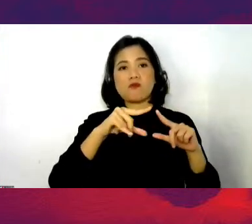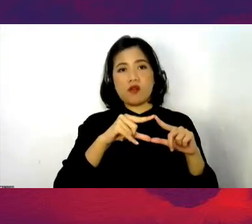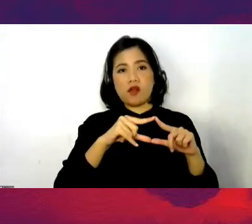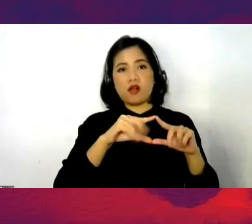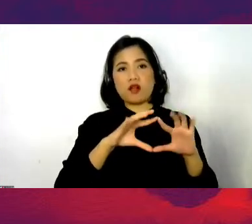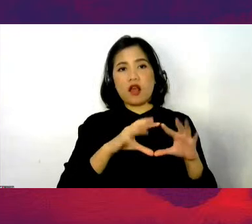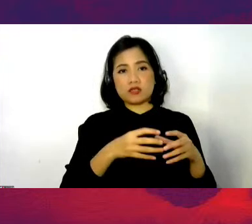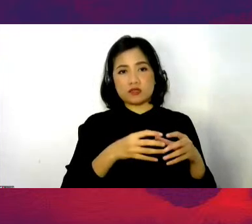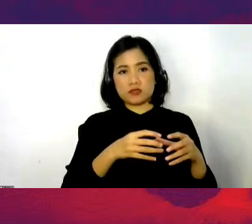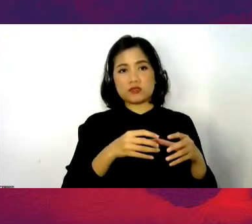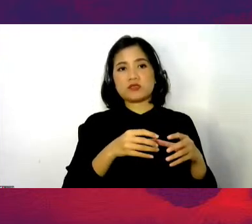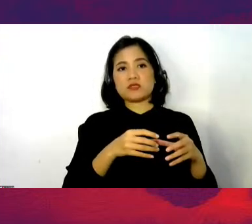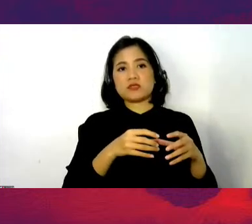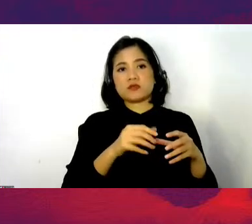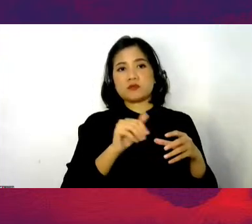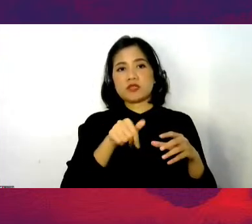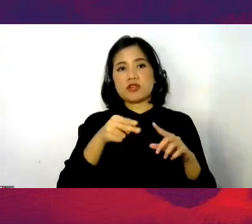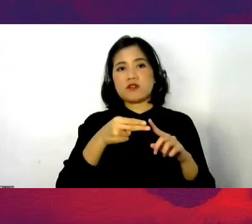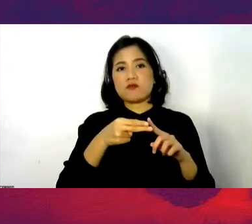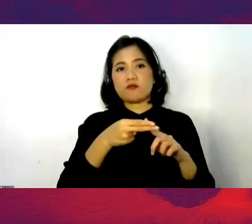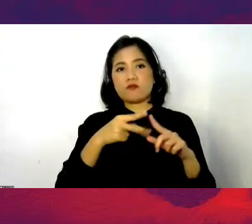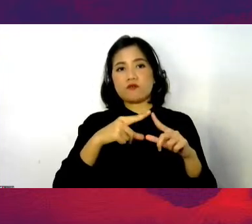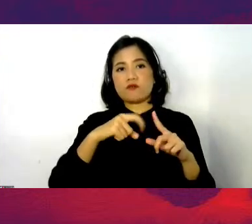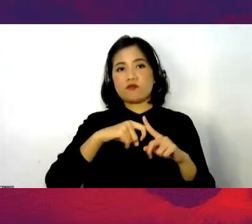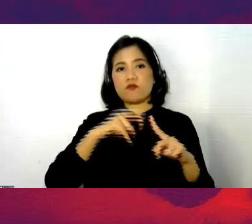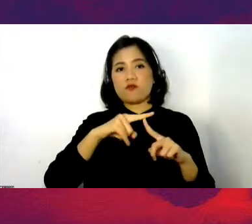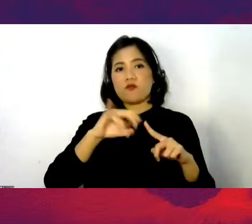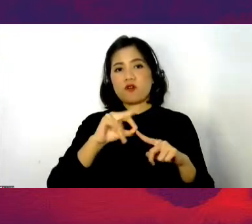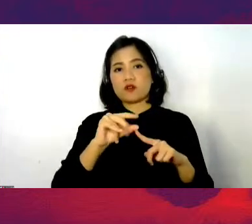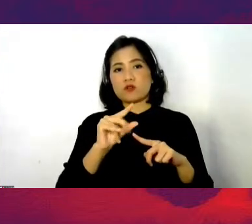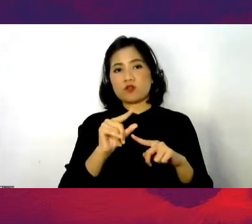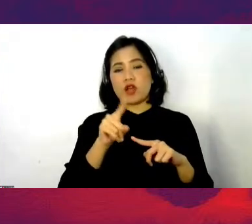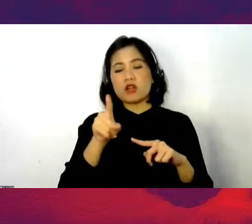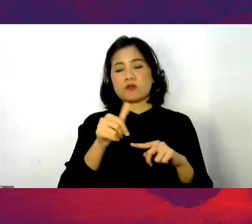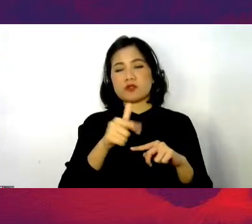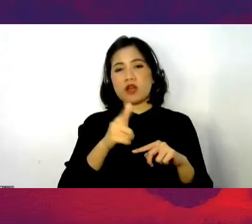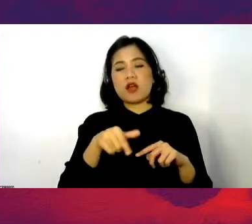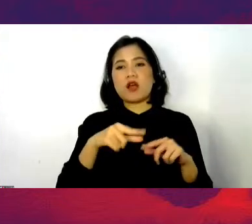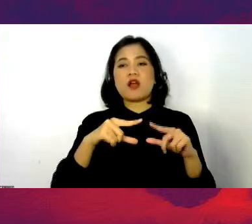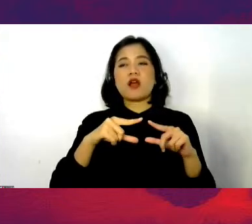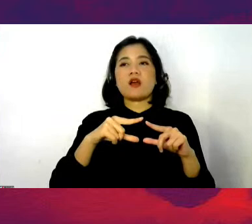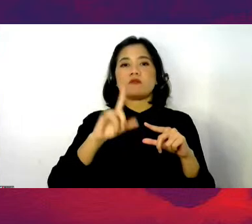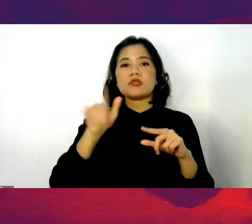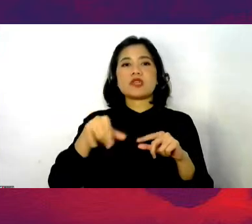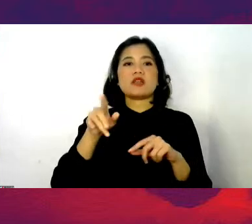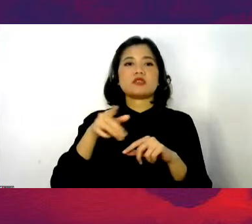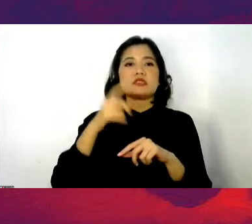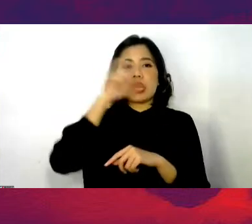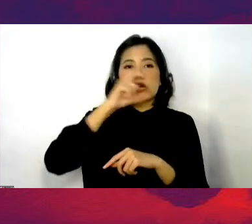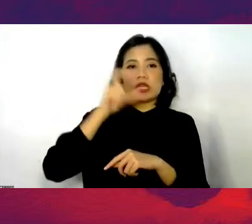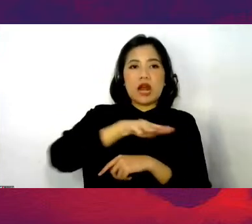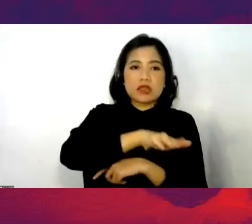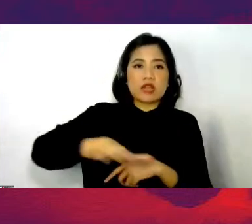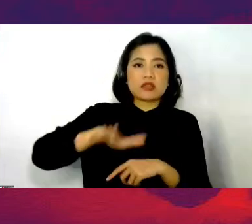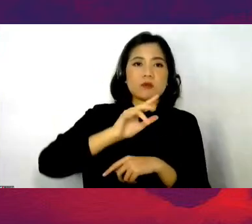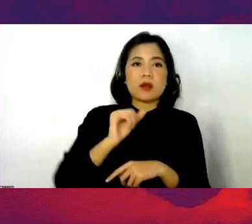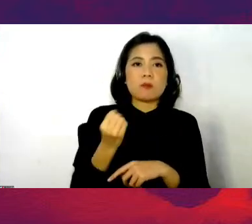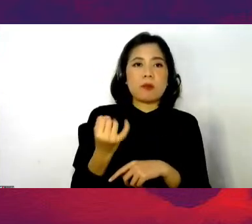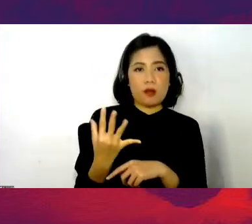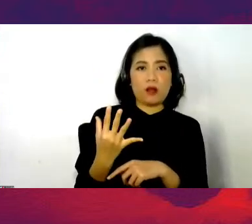Finally, social services. Cutoffs are given 13, 12, 3, 1, just for